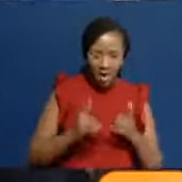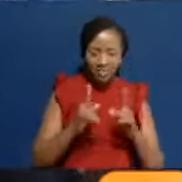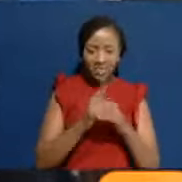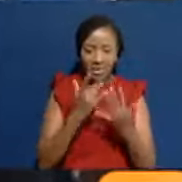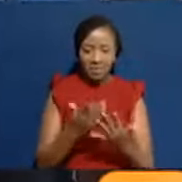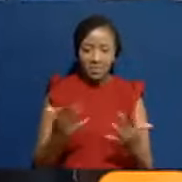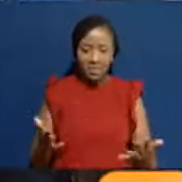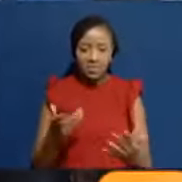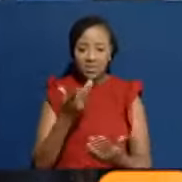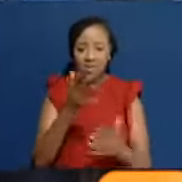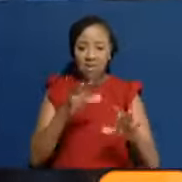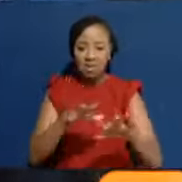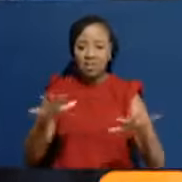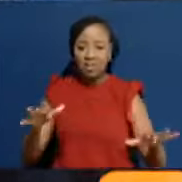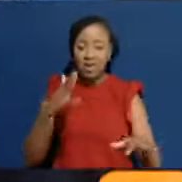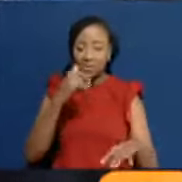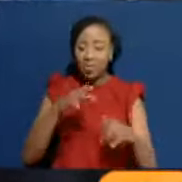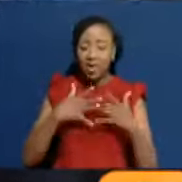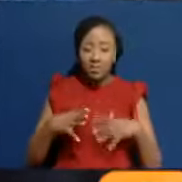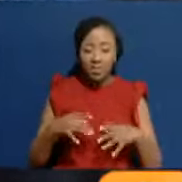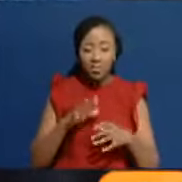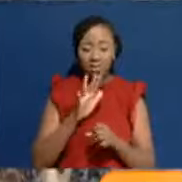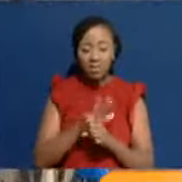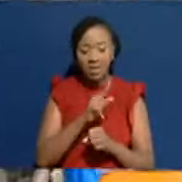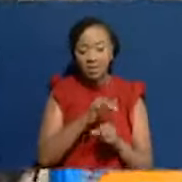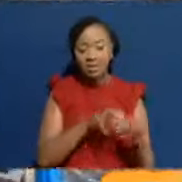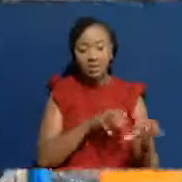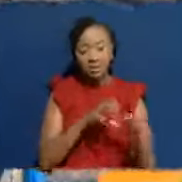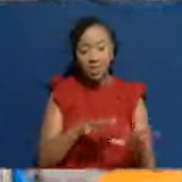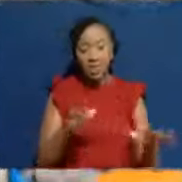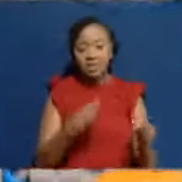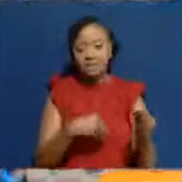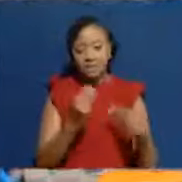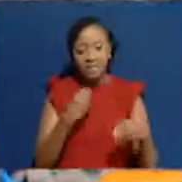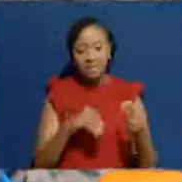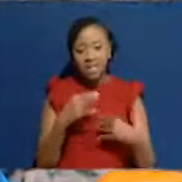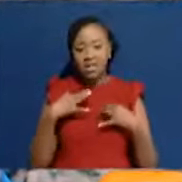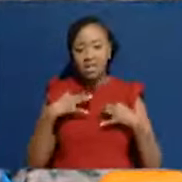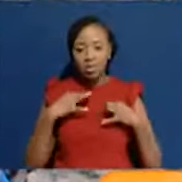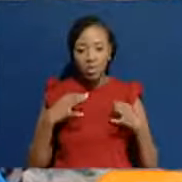market, whose traders specialize in the sale of clothes.